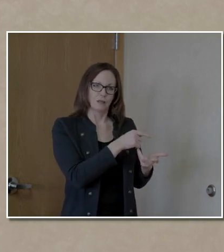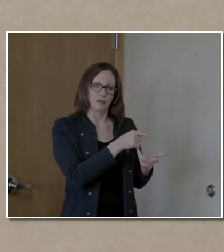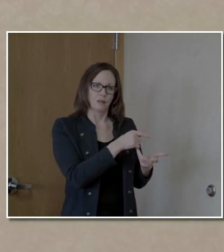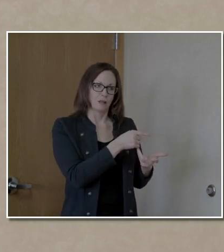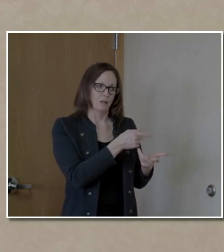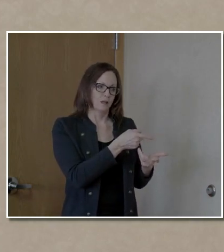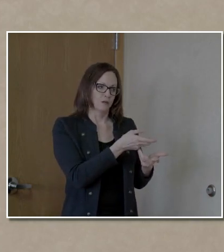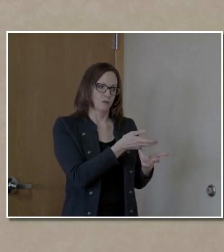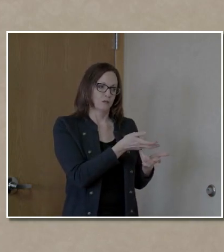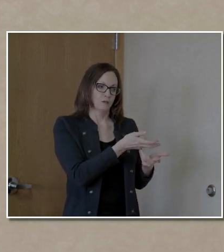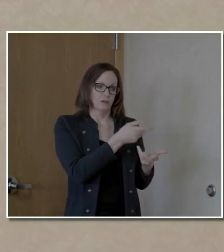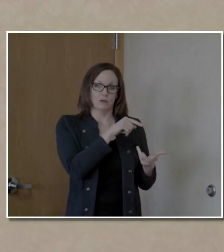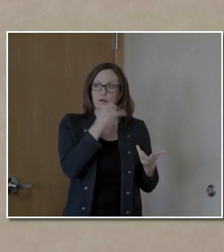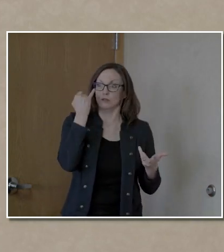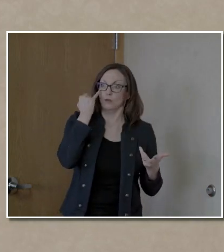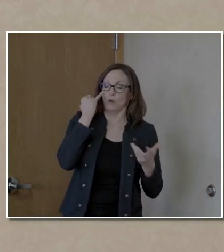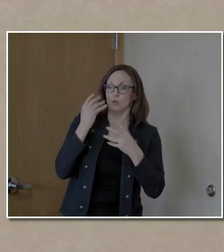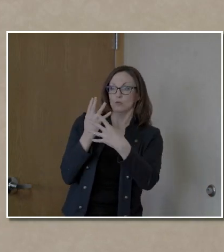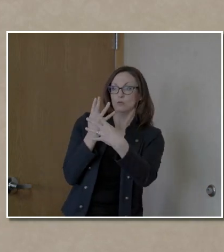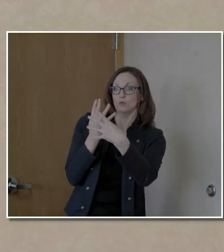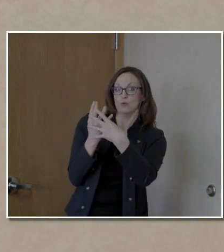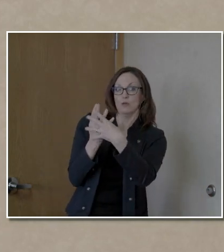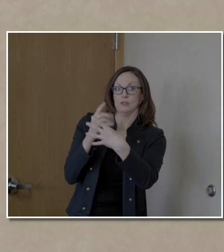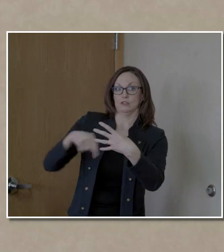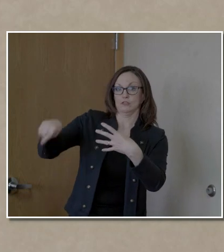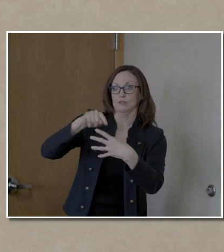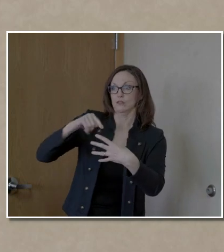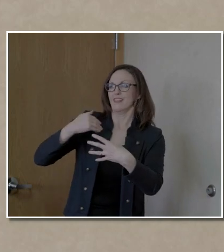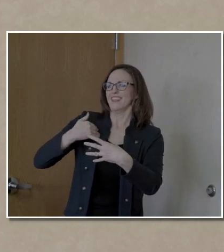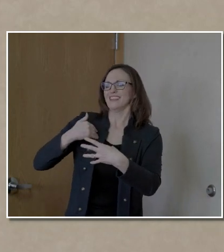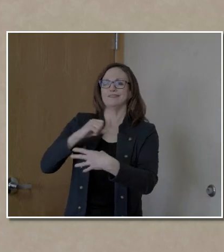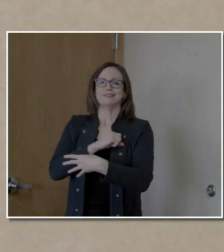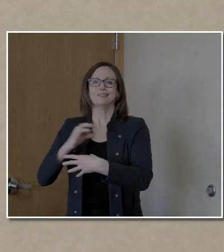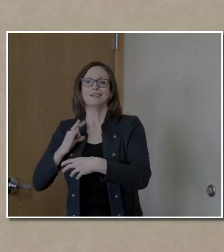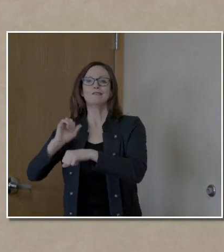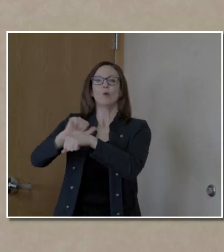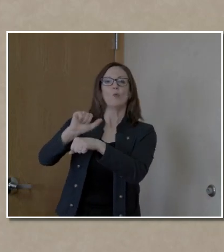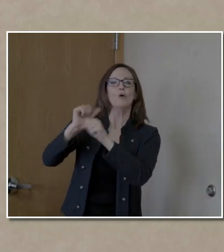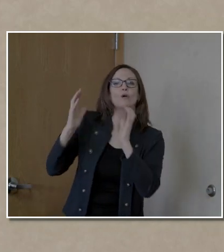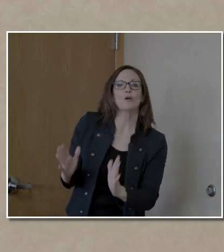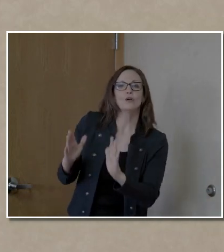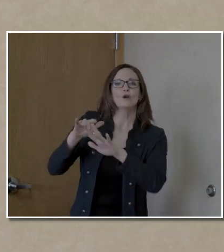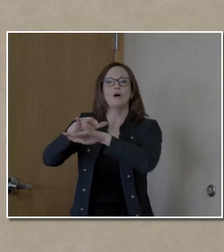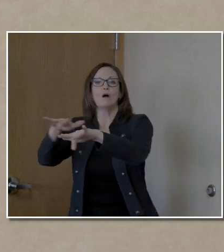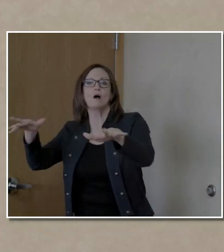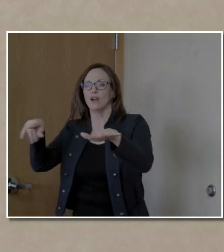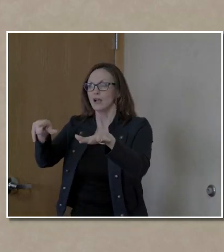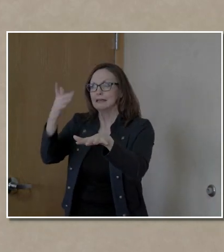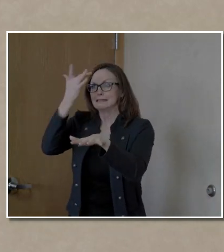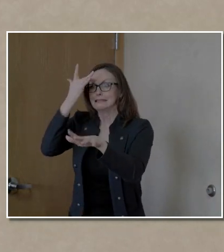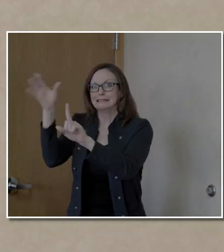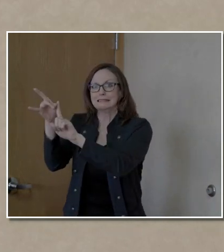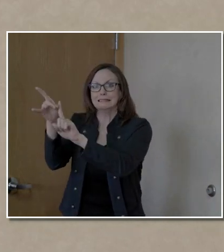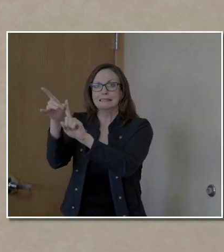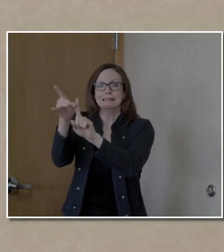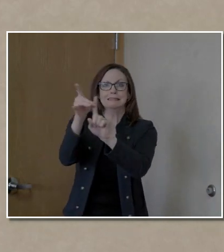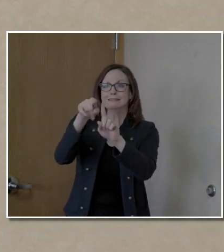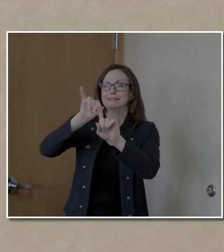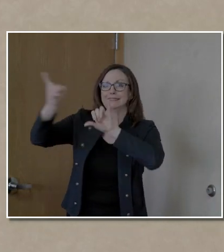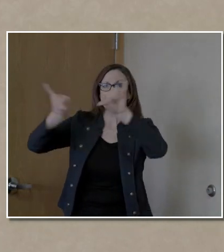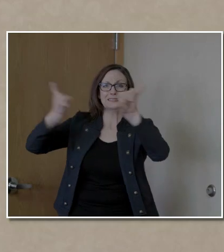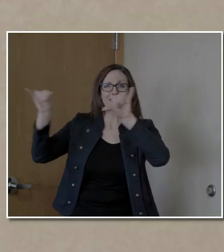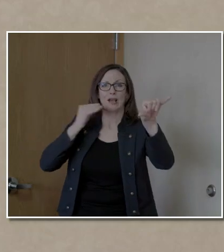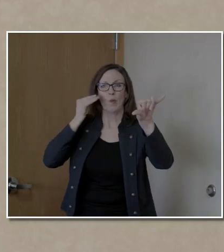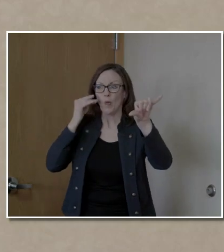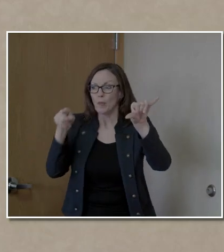Yes. The short answer is yes. We've had discussions about that. It is actually a long-standing,